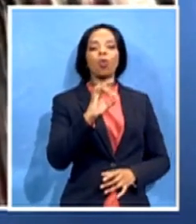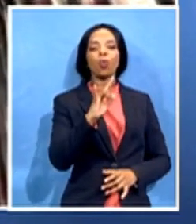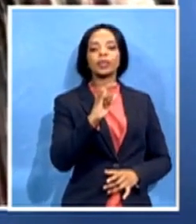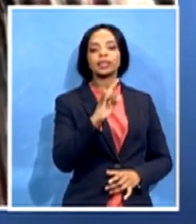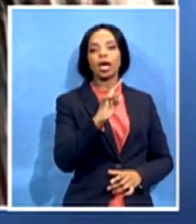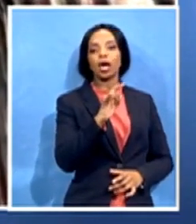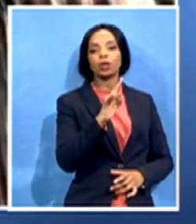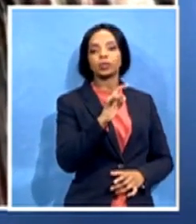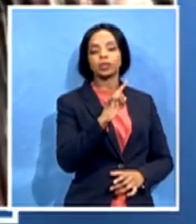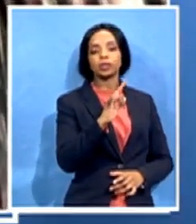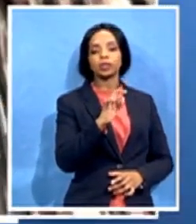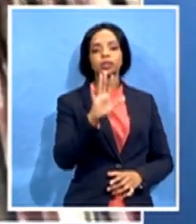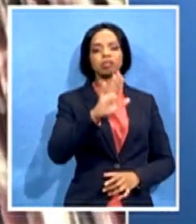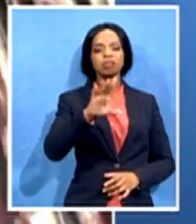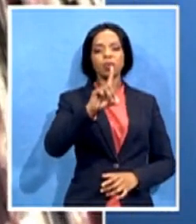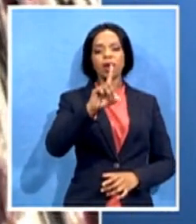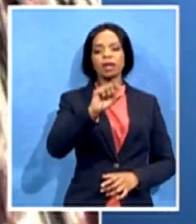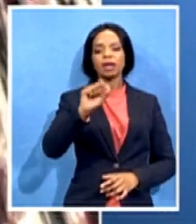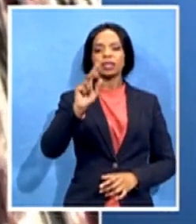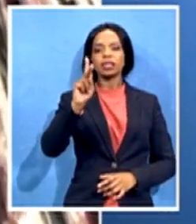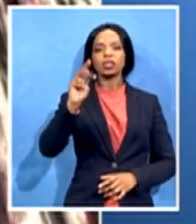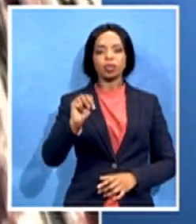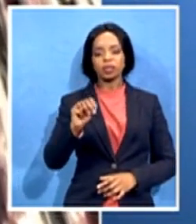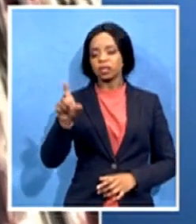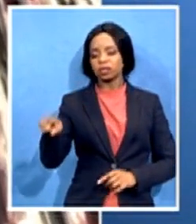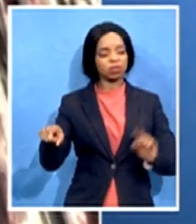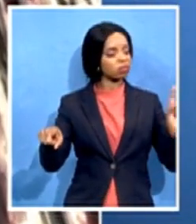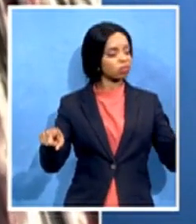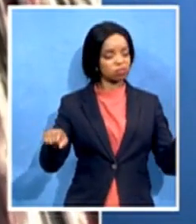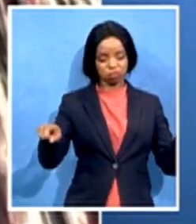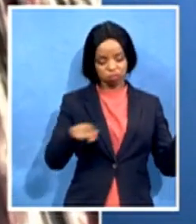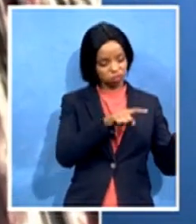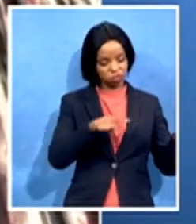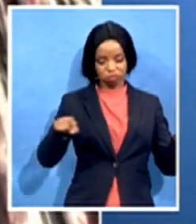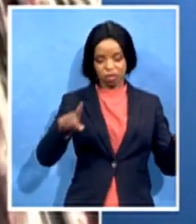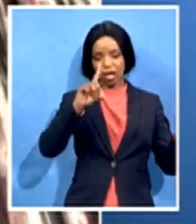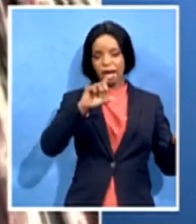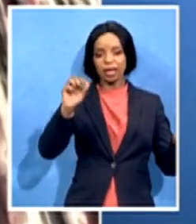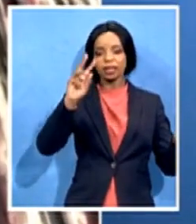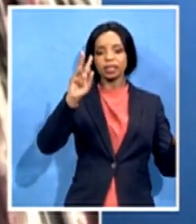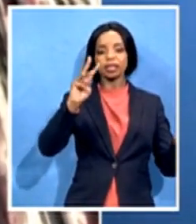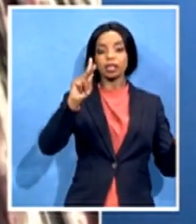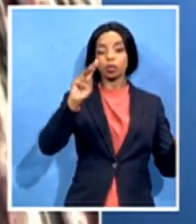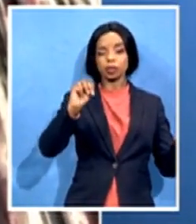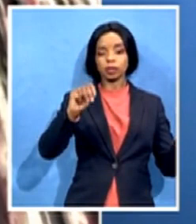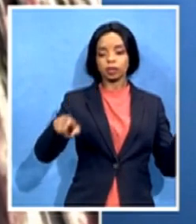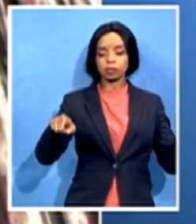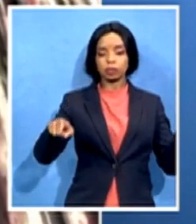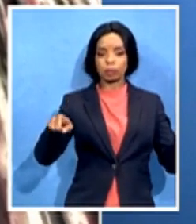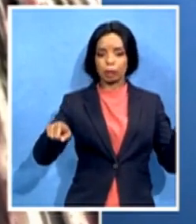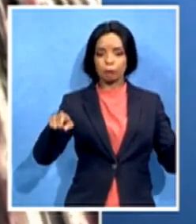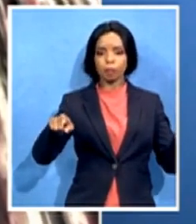kilometers from Engcobo to Queenstown. Obviously, the owner of that animal